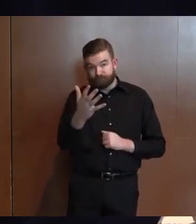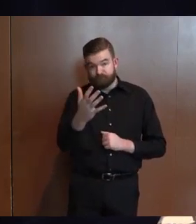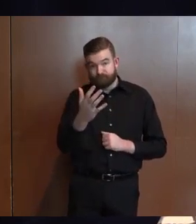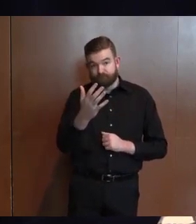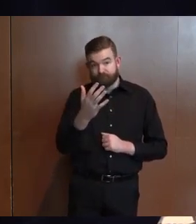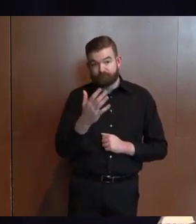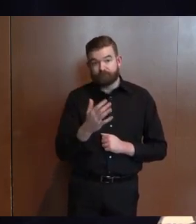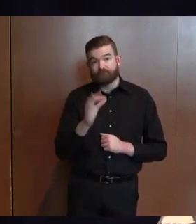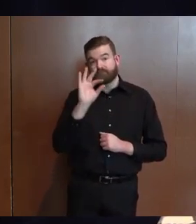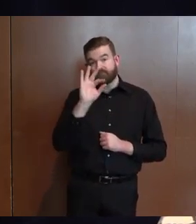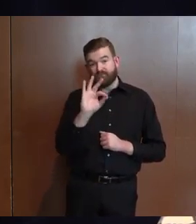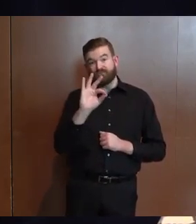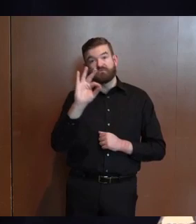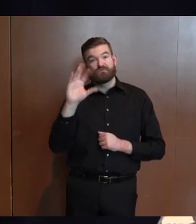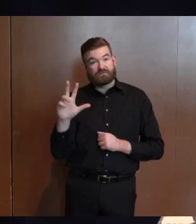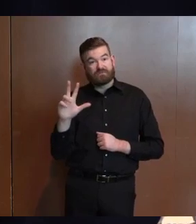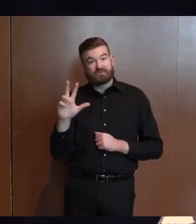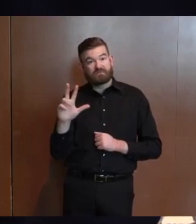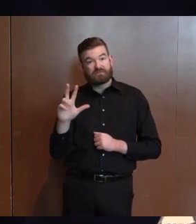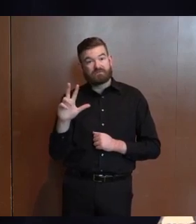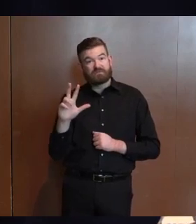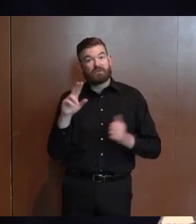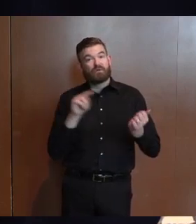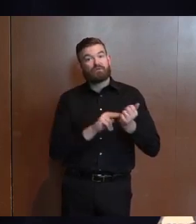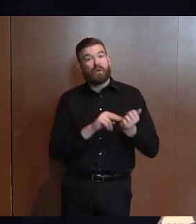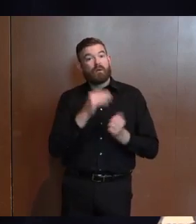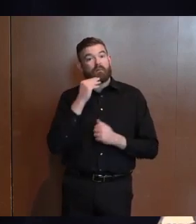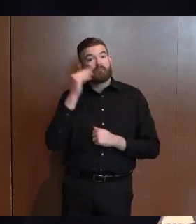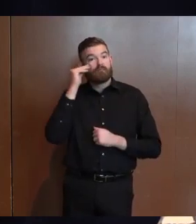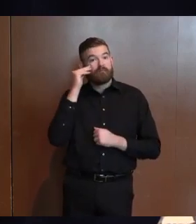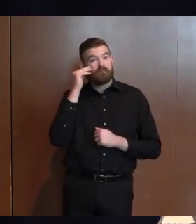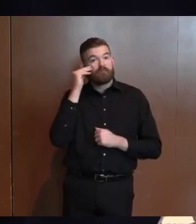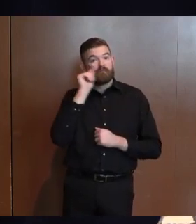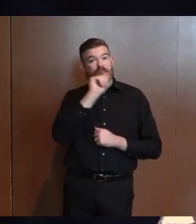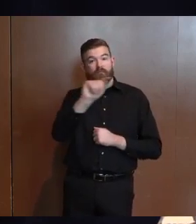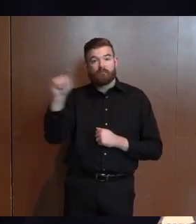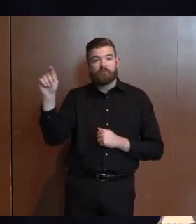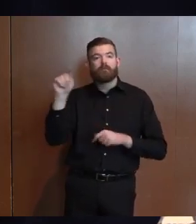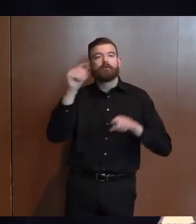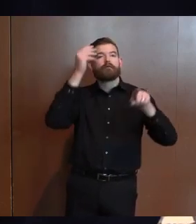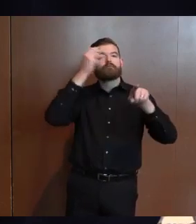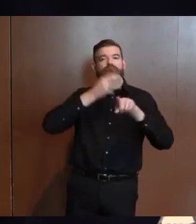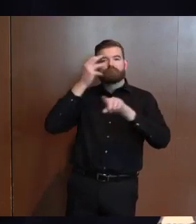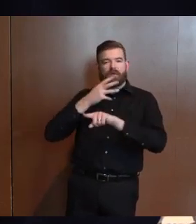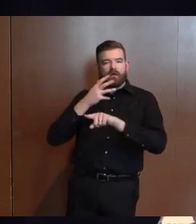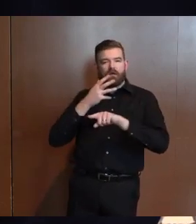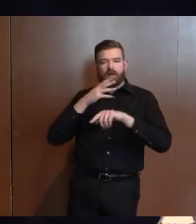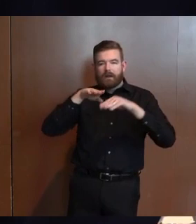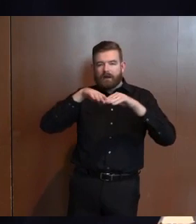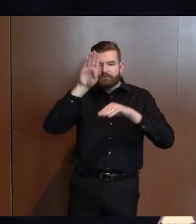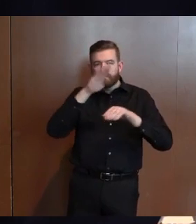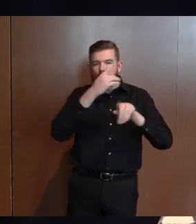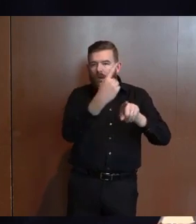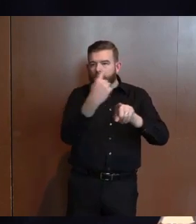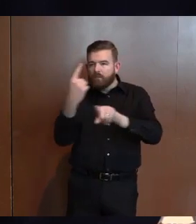our long-term care facilities are reporting at least 1 COVID-positive